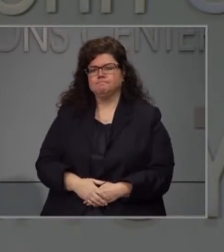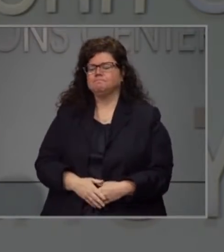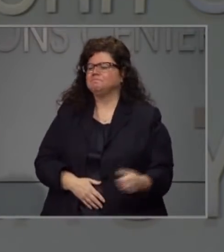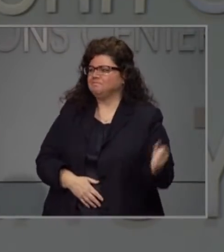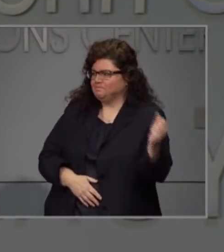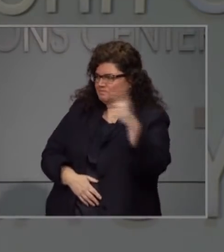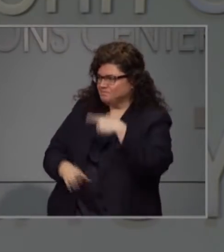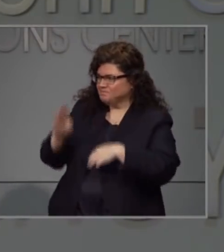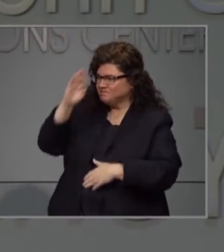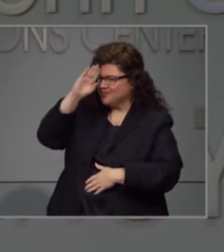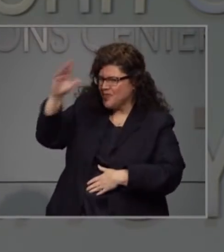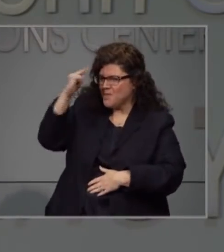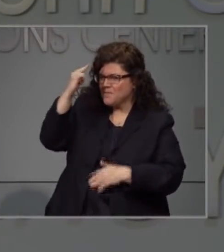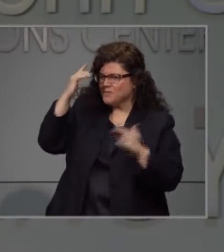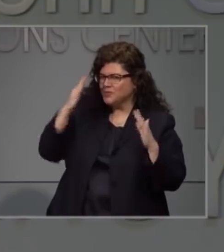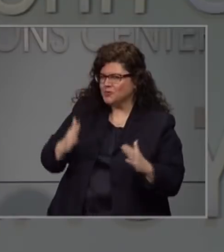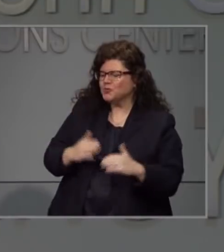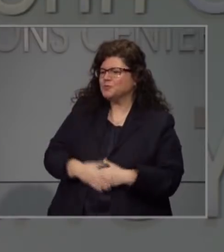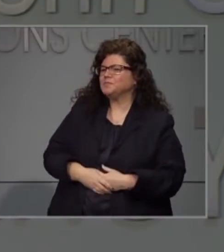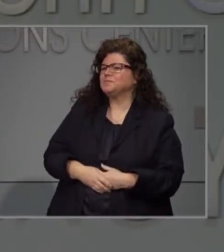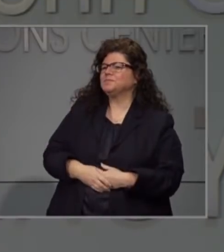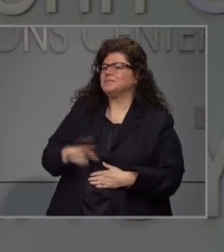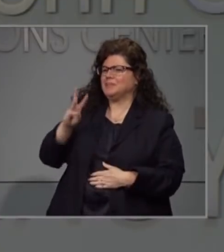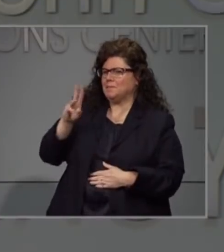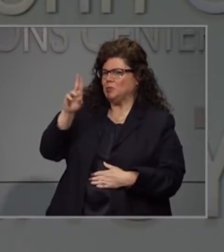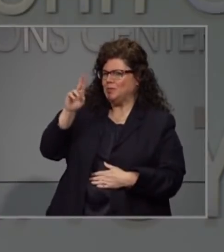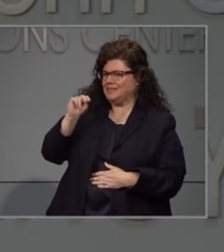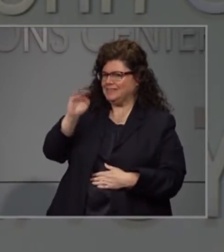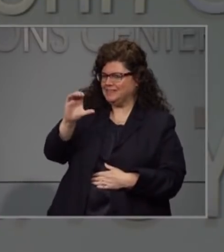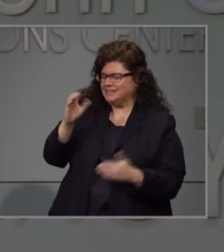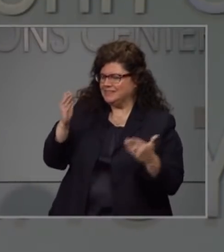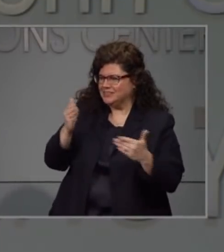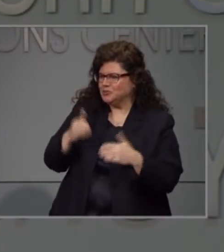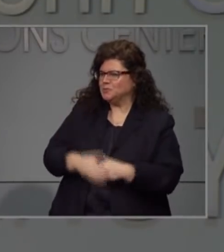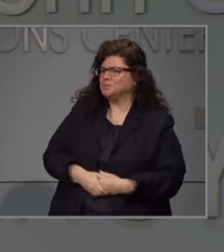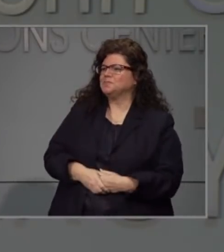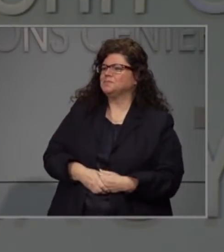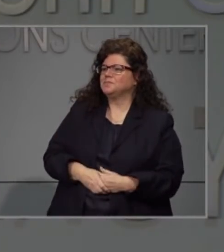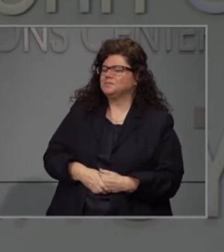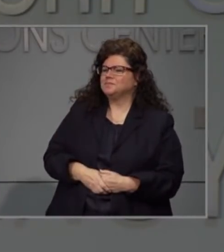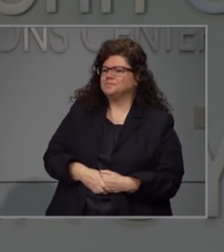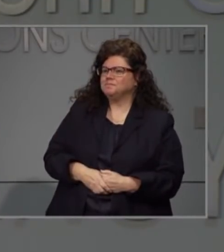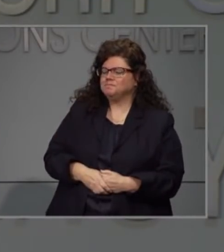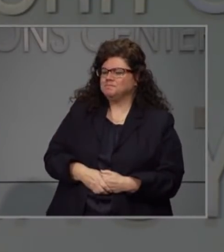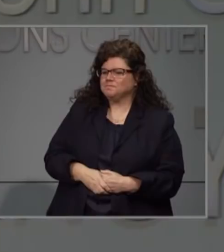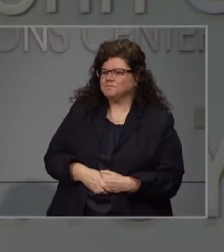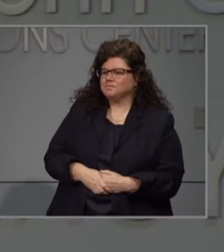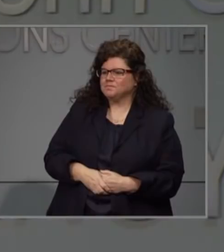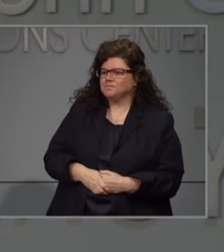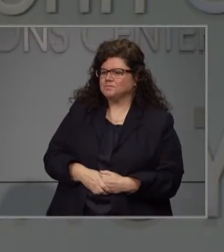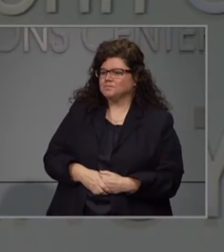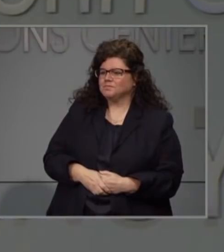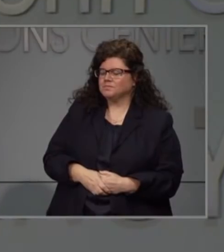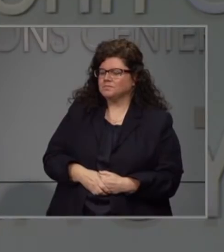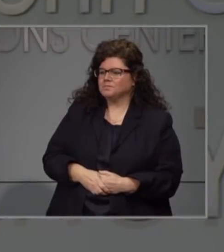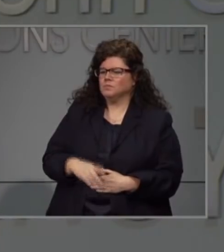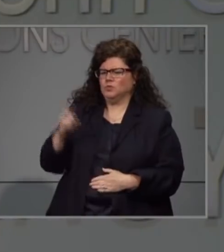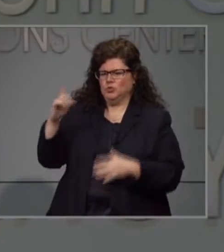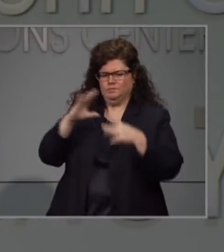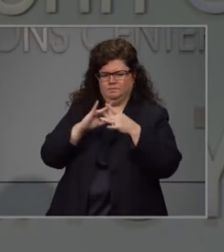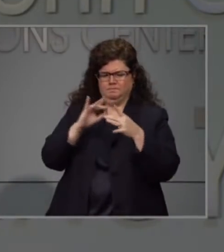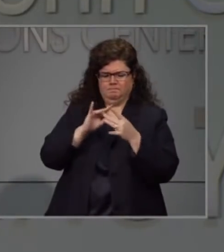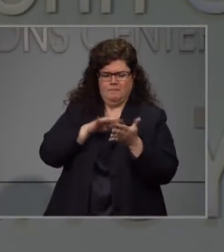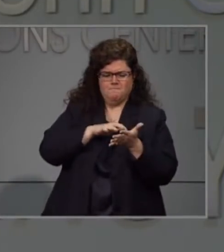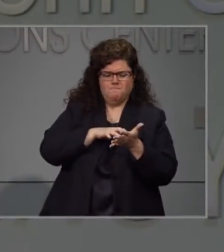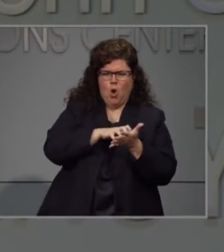Hello, Governor. It's Rebecca from WUNC. The Circle Foundation has identified vulnerable communities for the spread